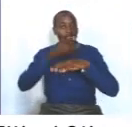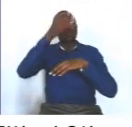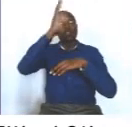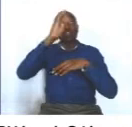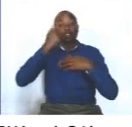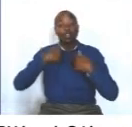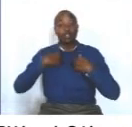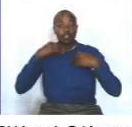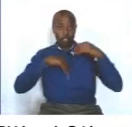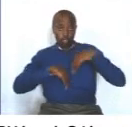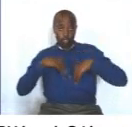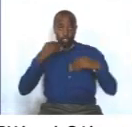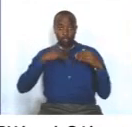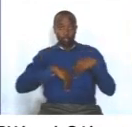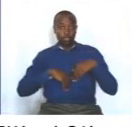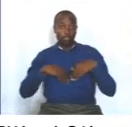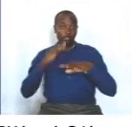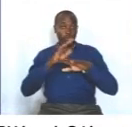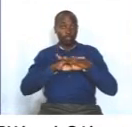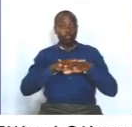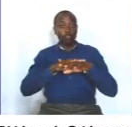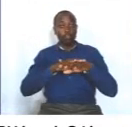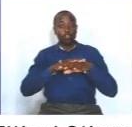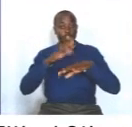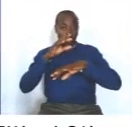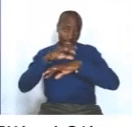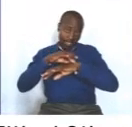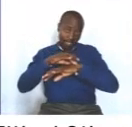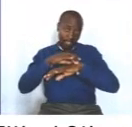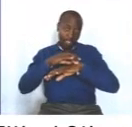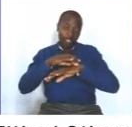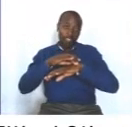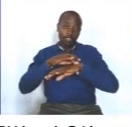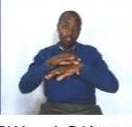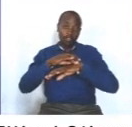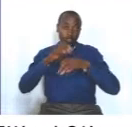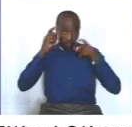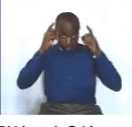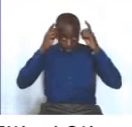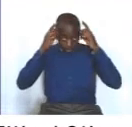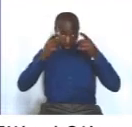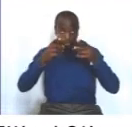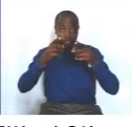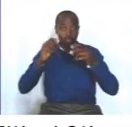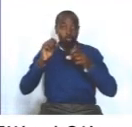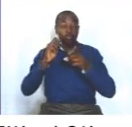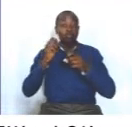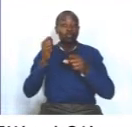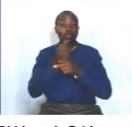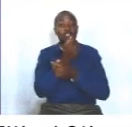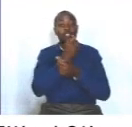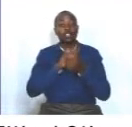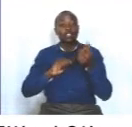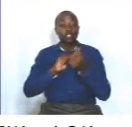corruption that was on the earth, he was determined to destroy the entire world. And at this